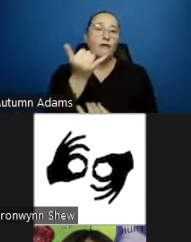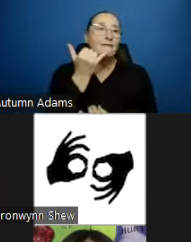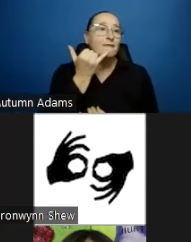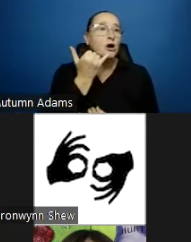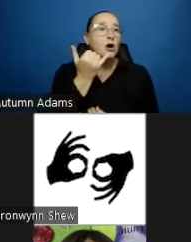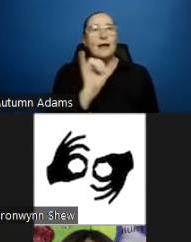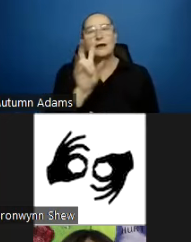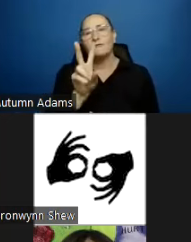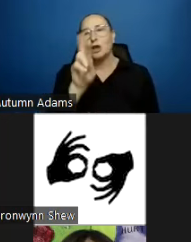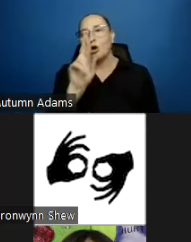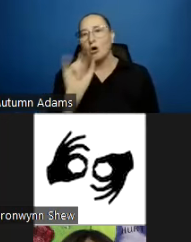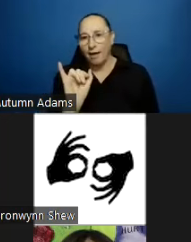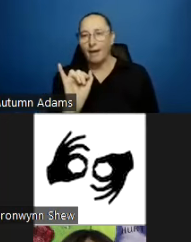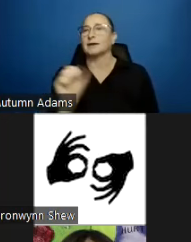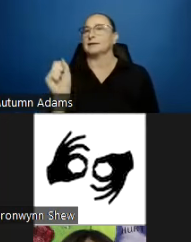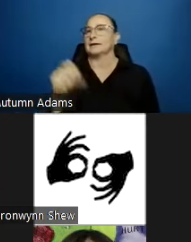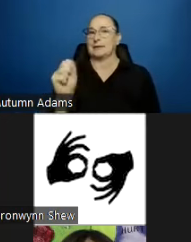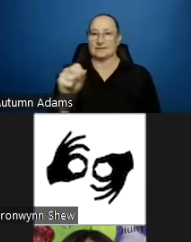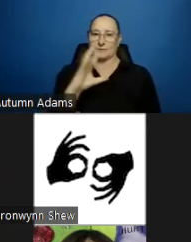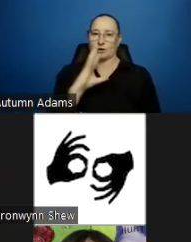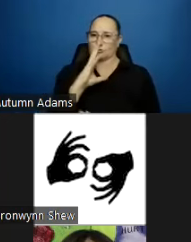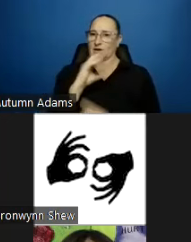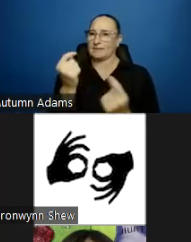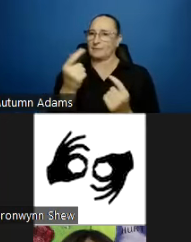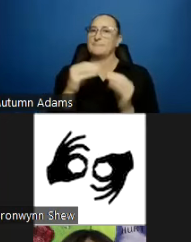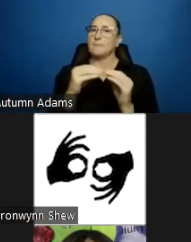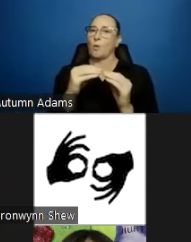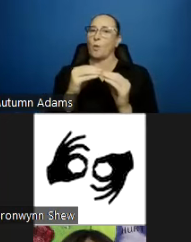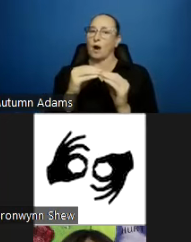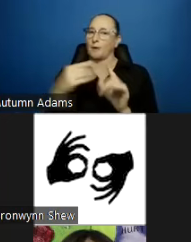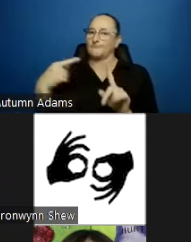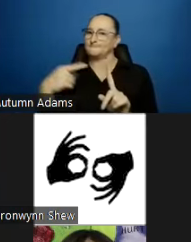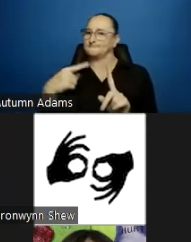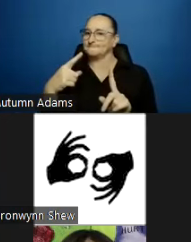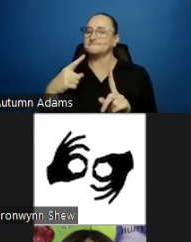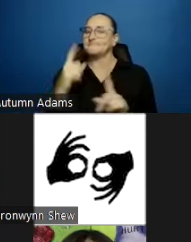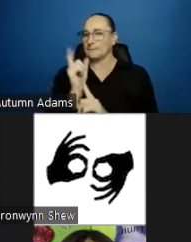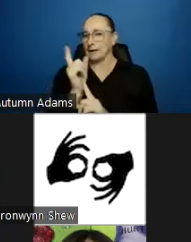VRI. And yes, I'm going to talk a little bit more about that here in just a minute.